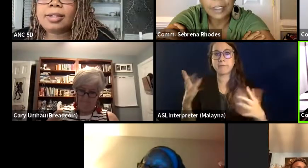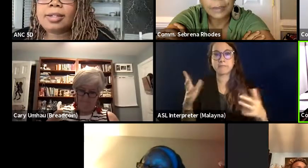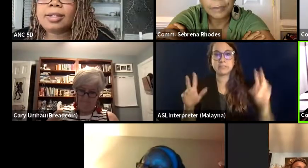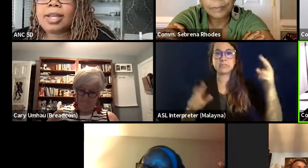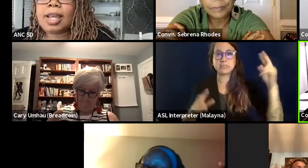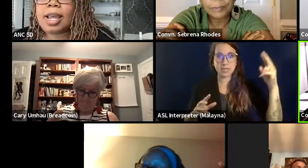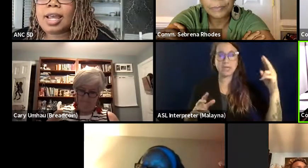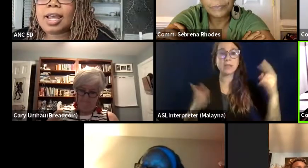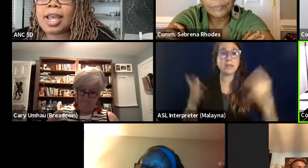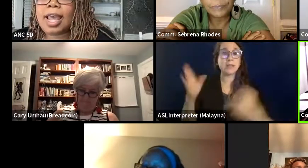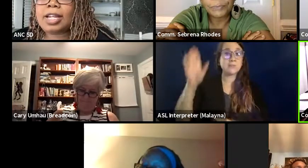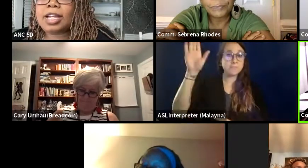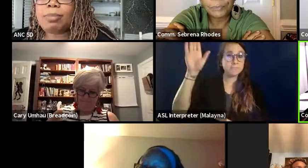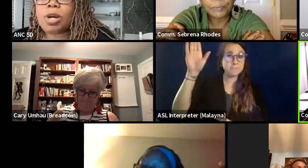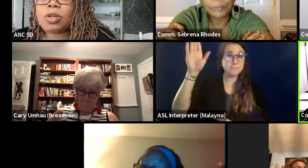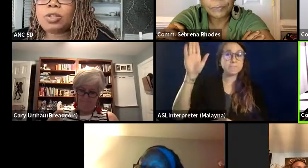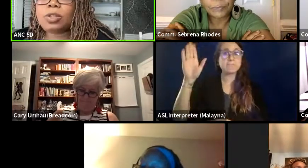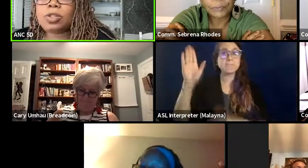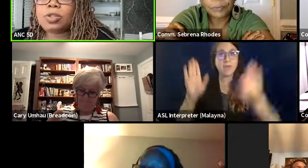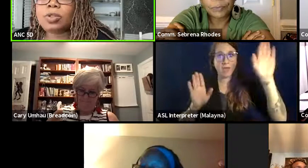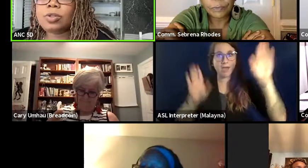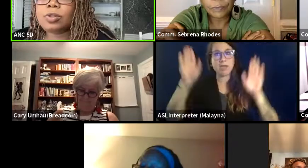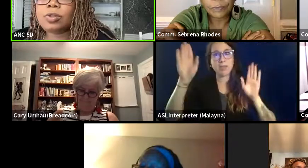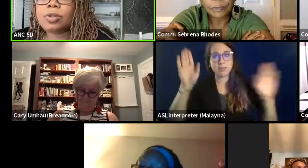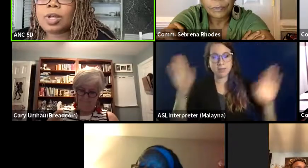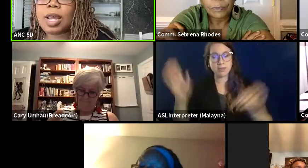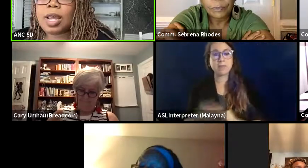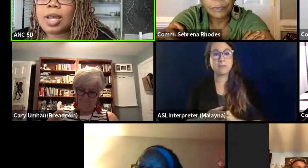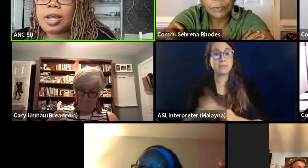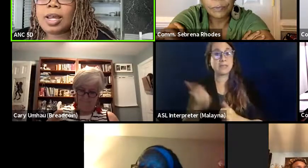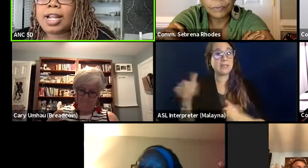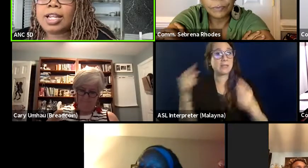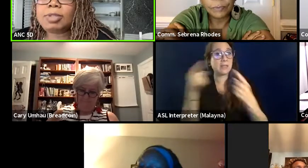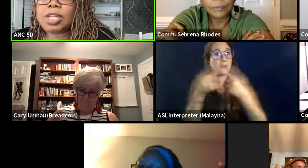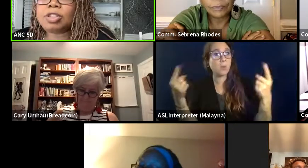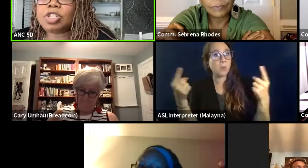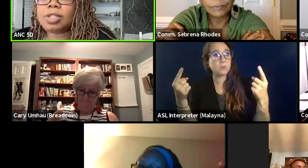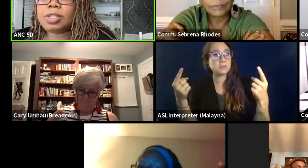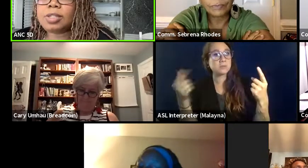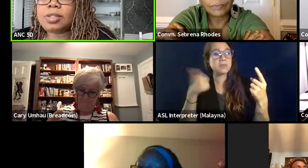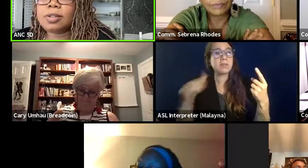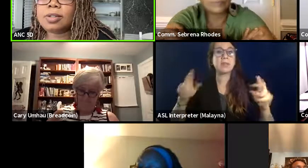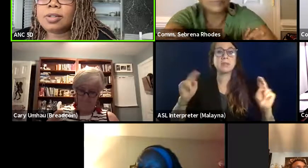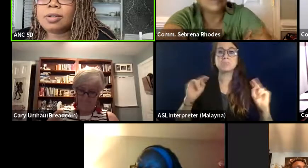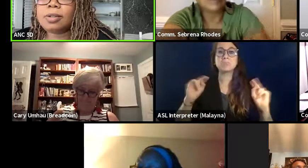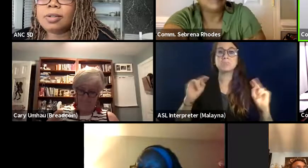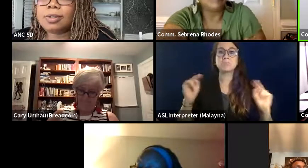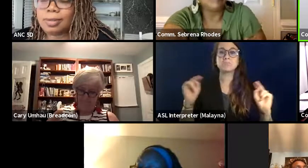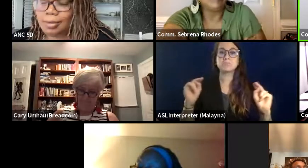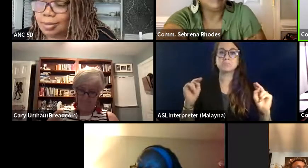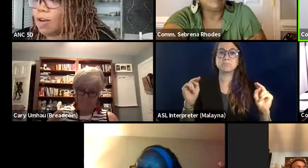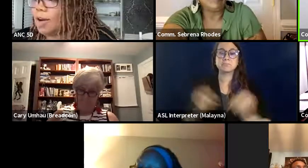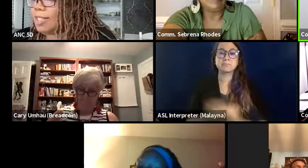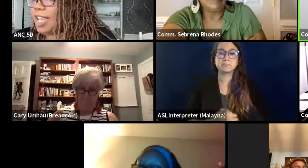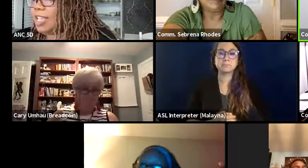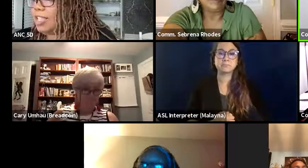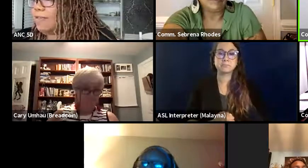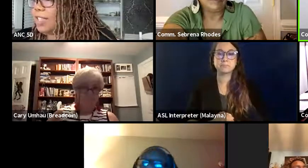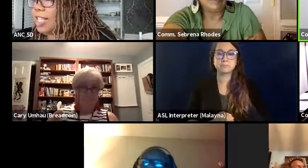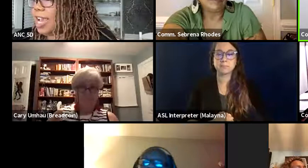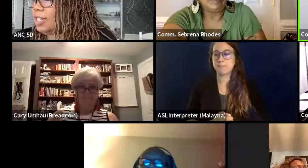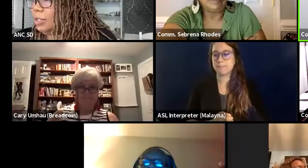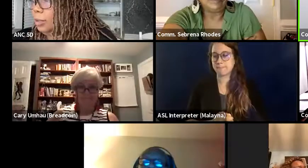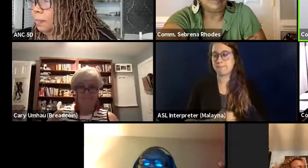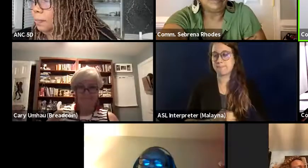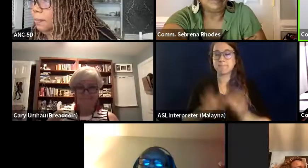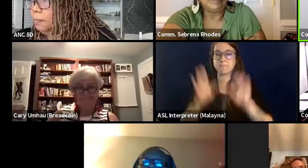Aye. Aye. Any opposed? Any abstentions? Abstain. All right, thank you